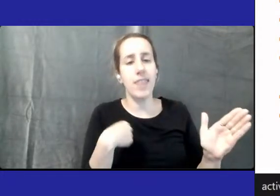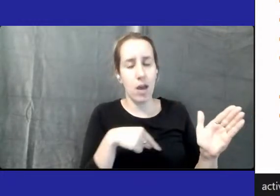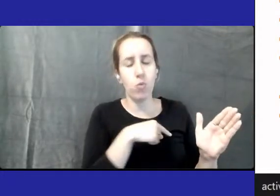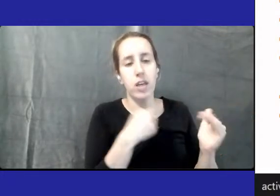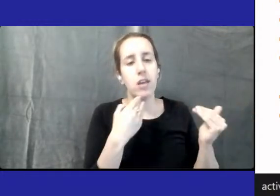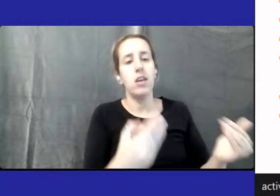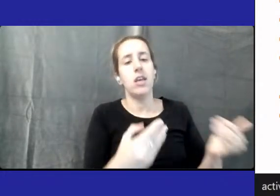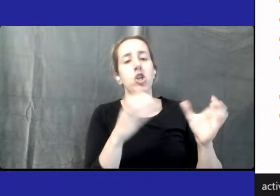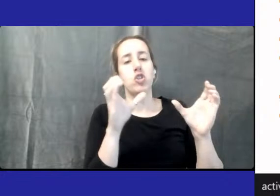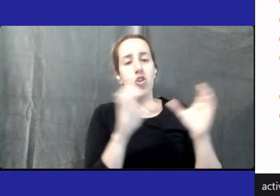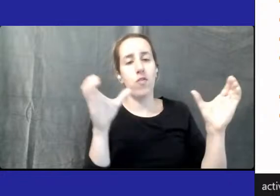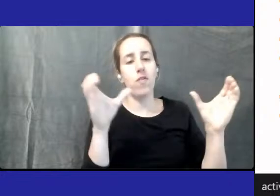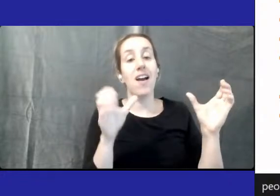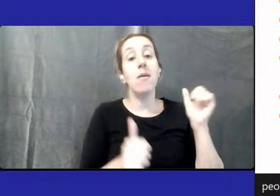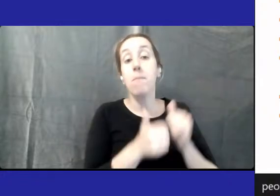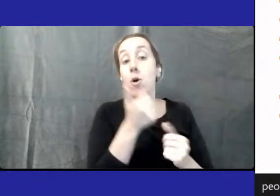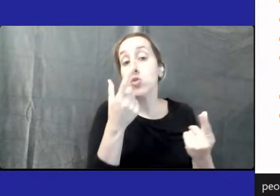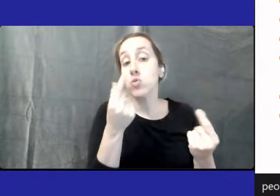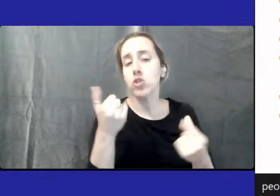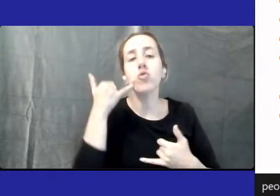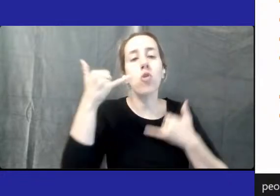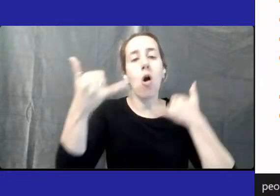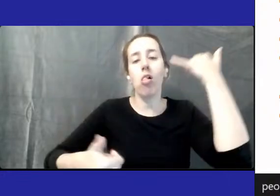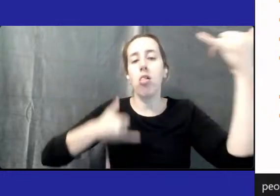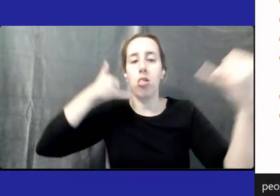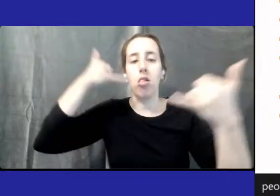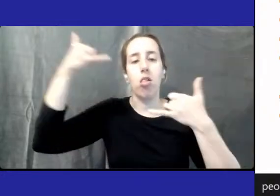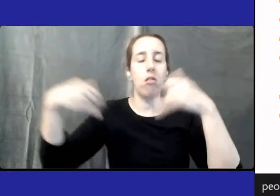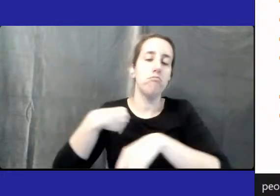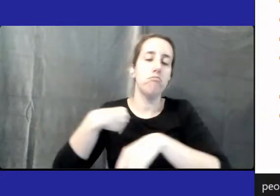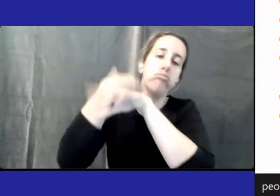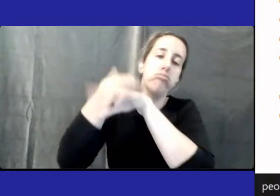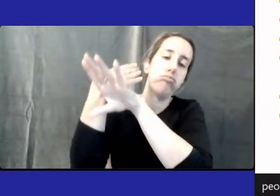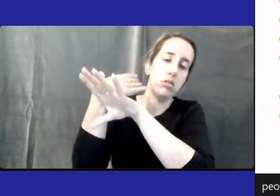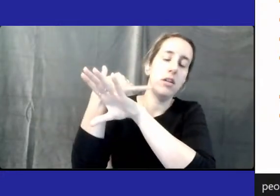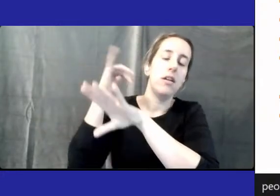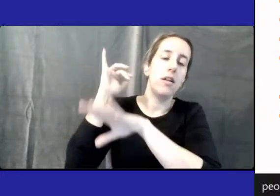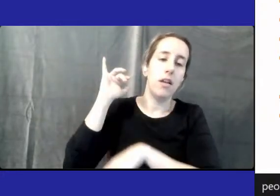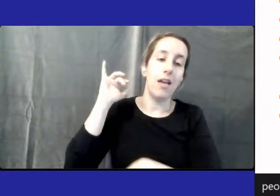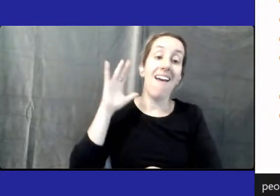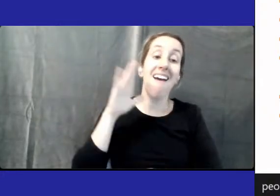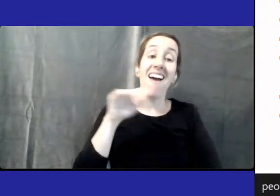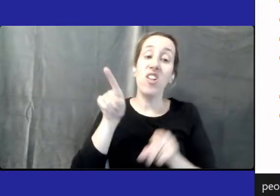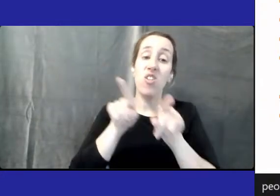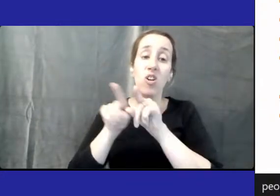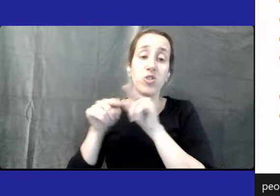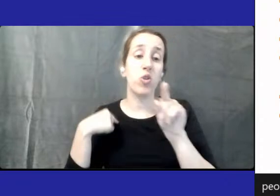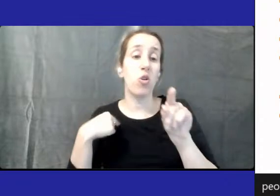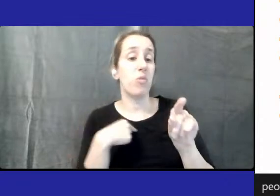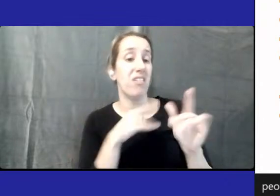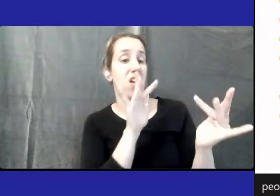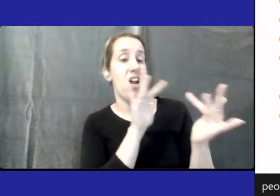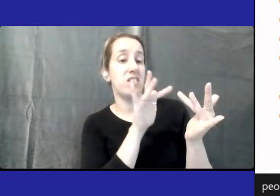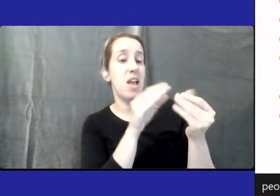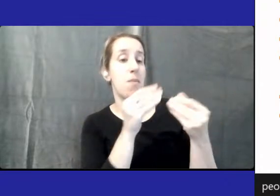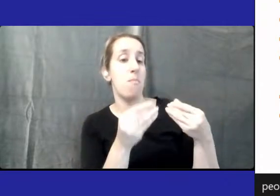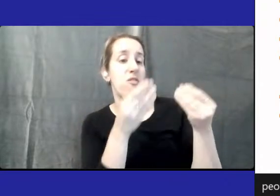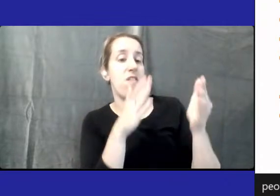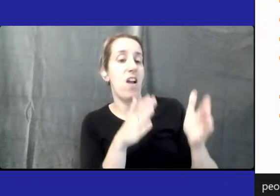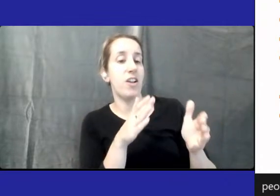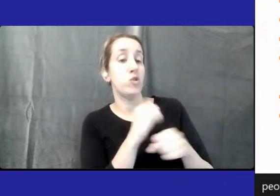telephonic outreach, our connection with providers to ensure that they are identifying individuals who are coming